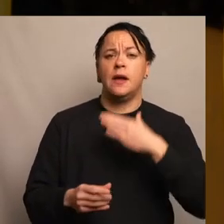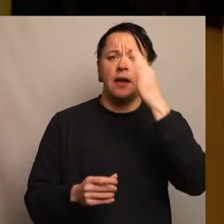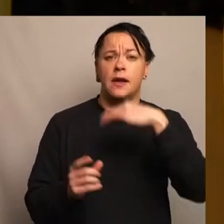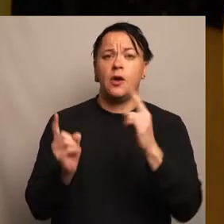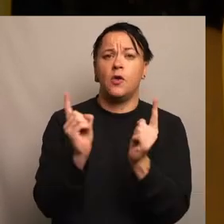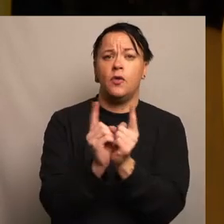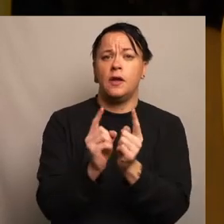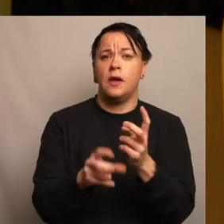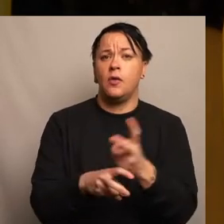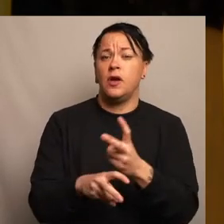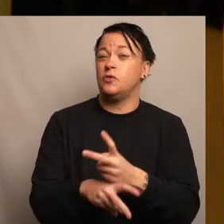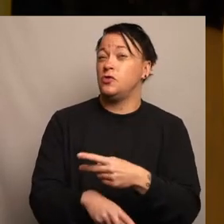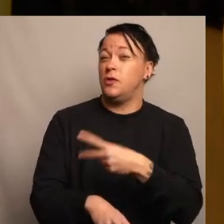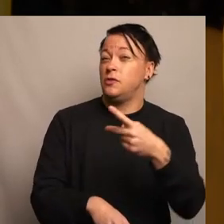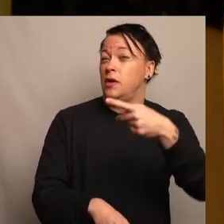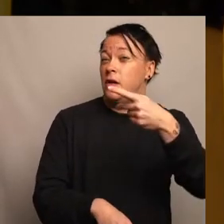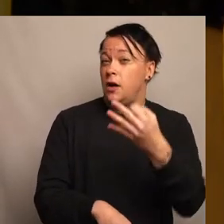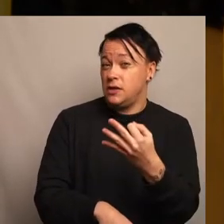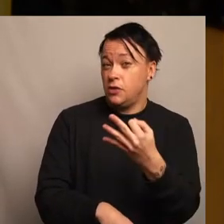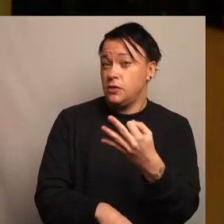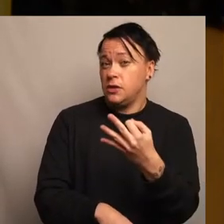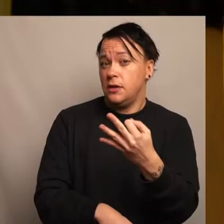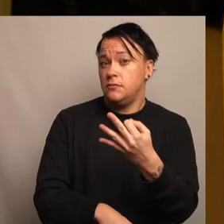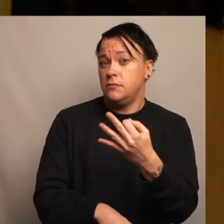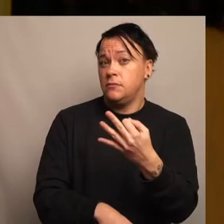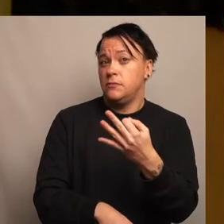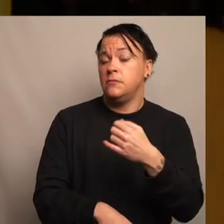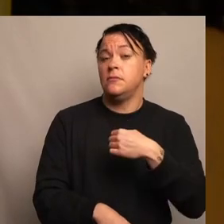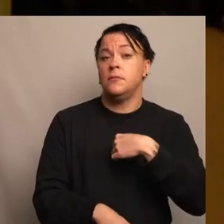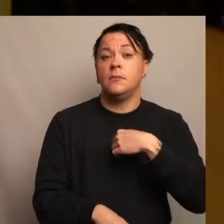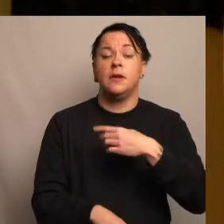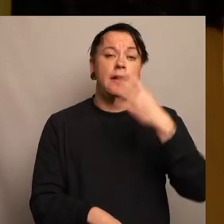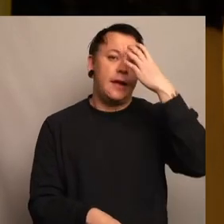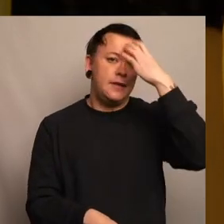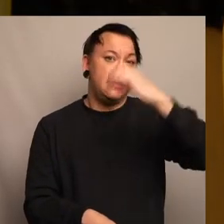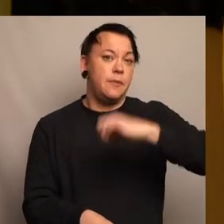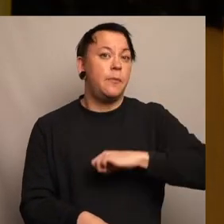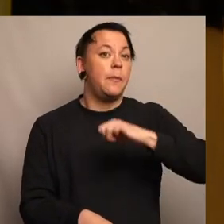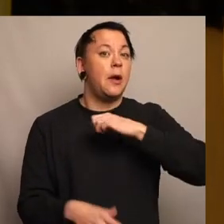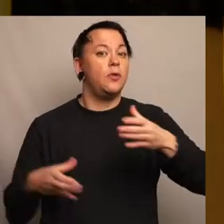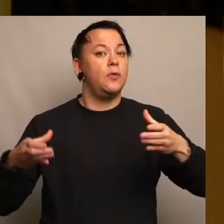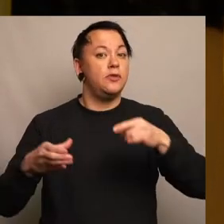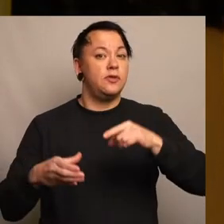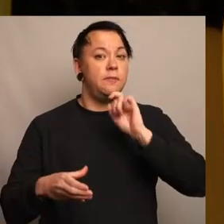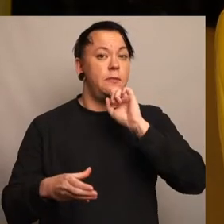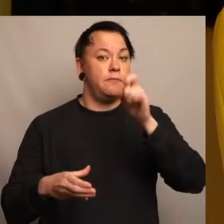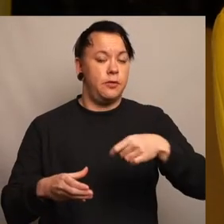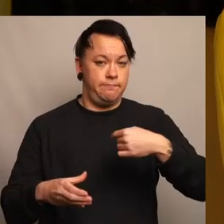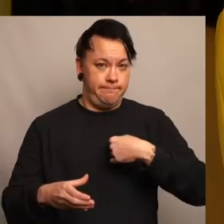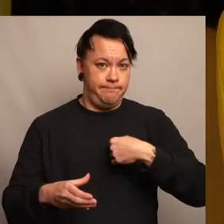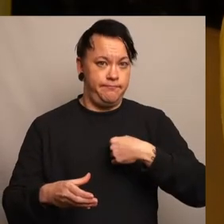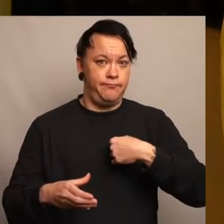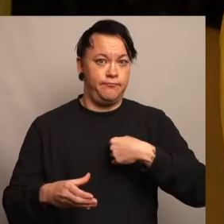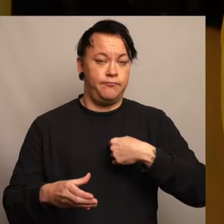experienced this on 2018 when I was in the head of the Helsinki Pride community. And we are in the in the